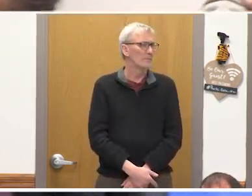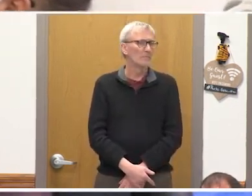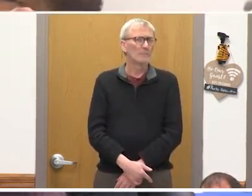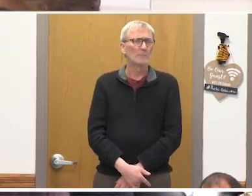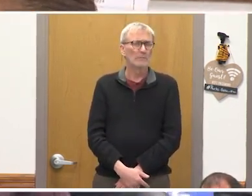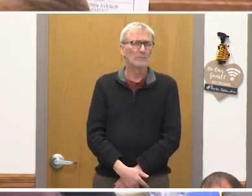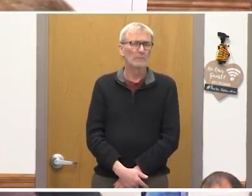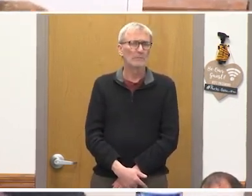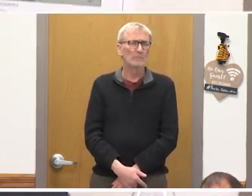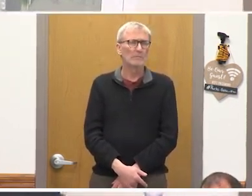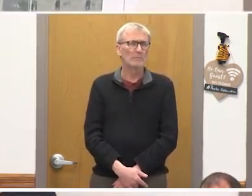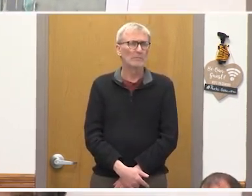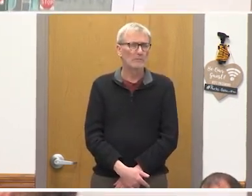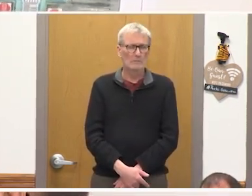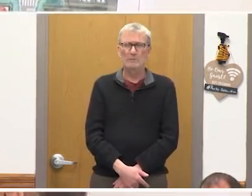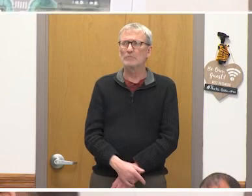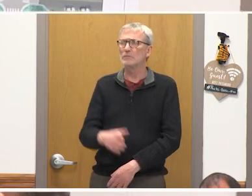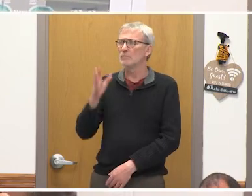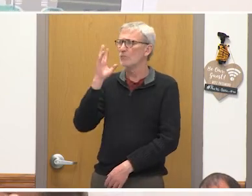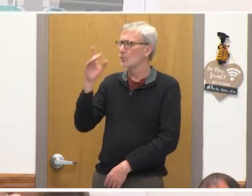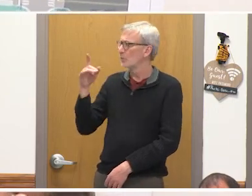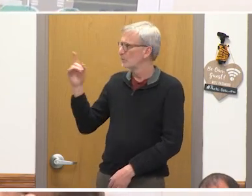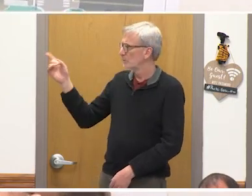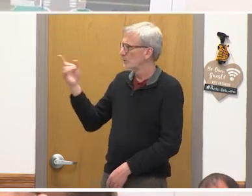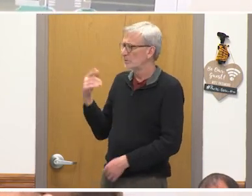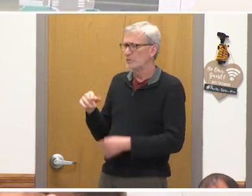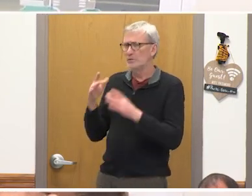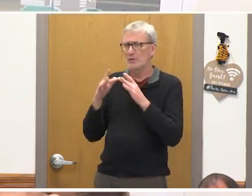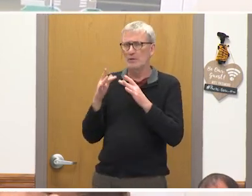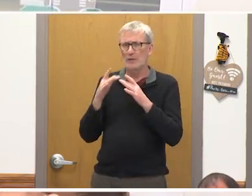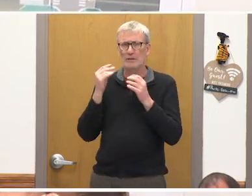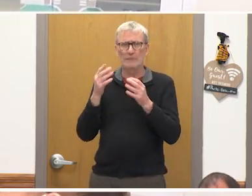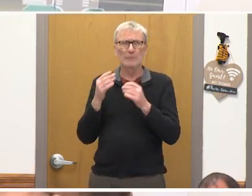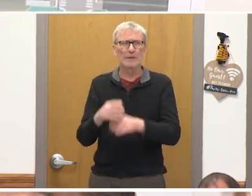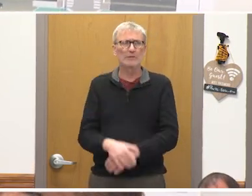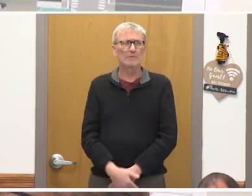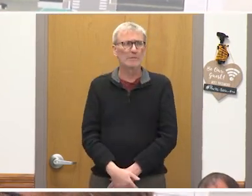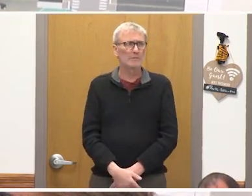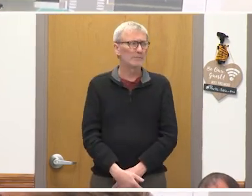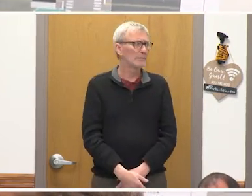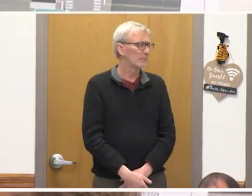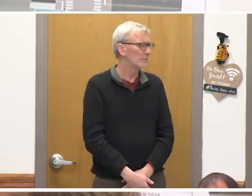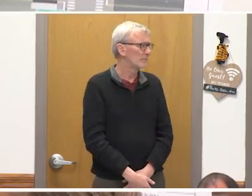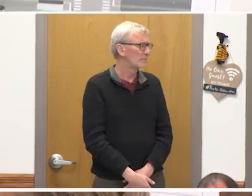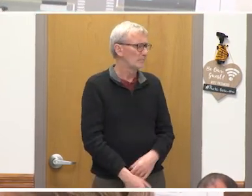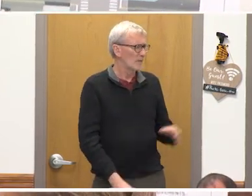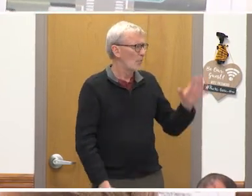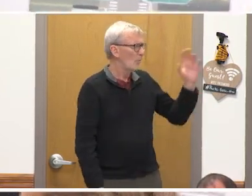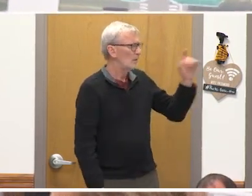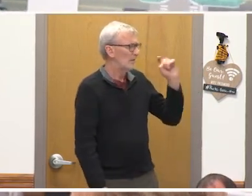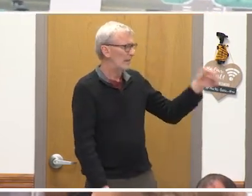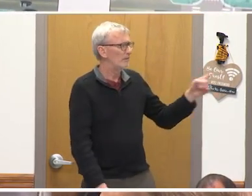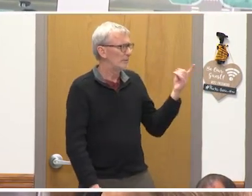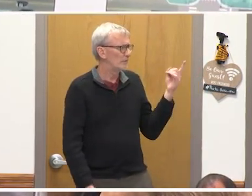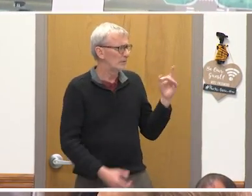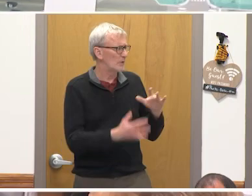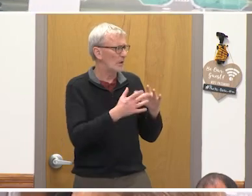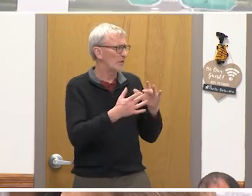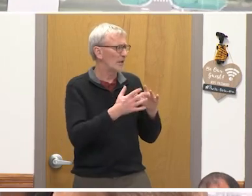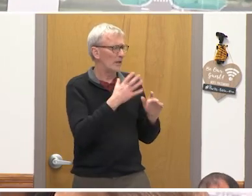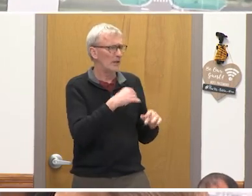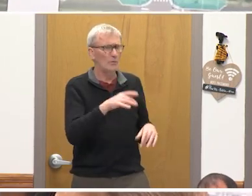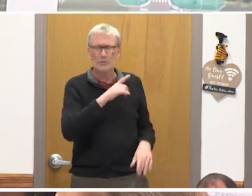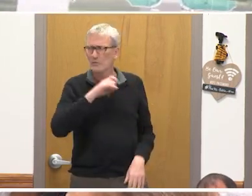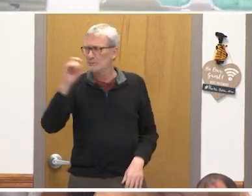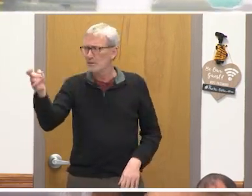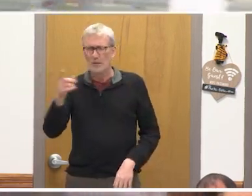So I'll get contact information. It's up on the screen, but I understand it's hard to read, but I'll get it to you. And then I'll hand off to